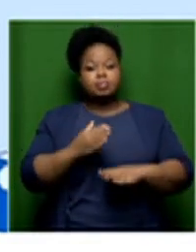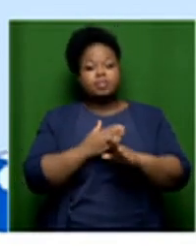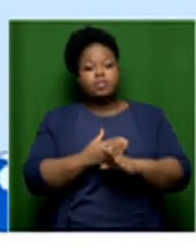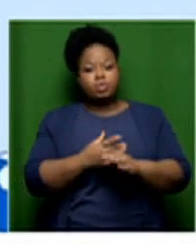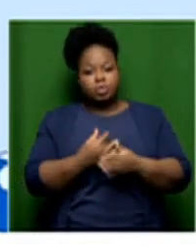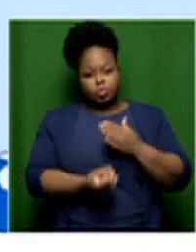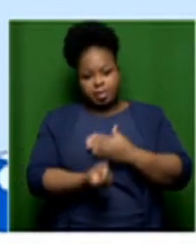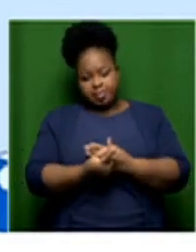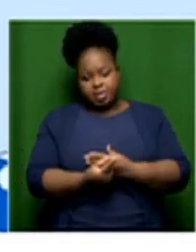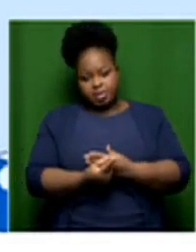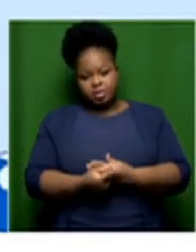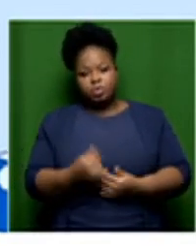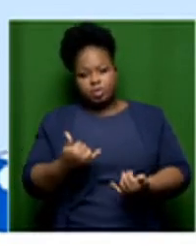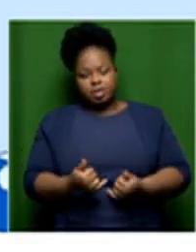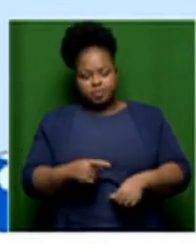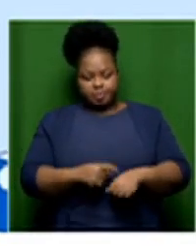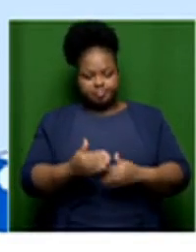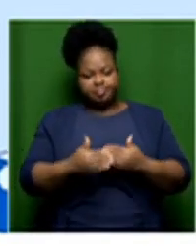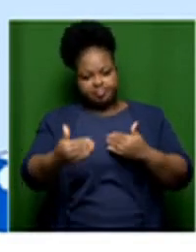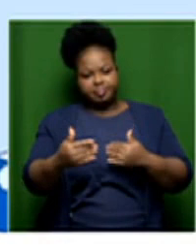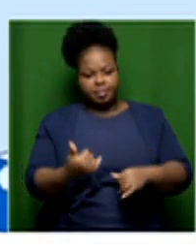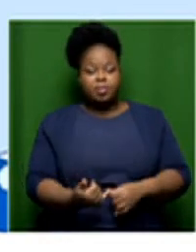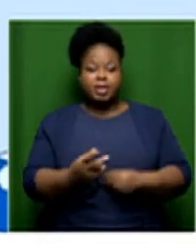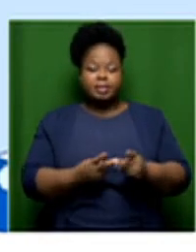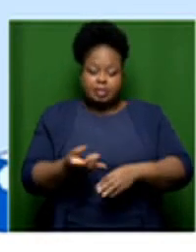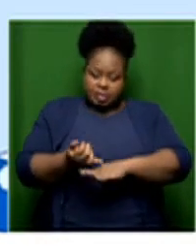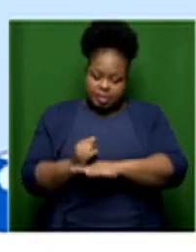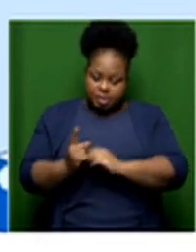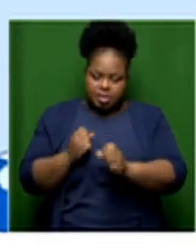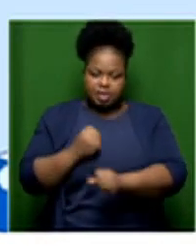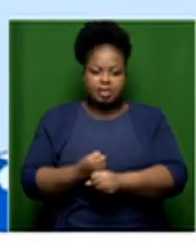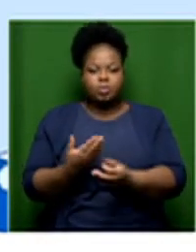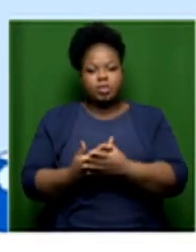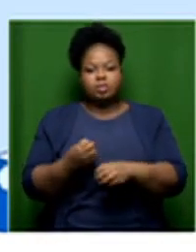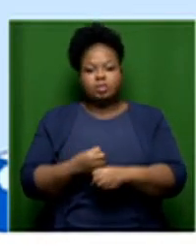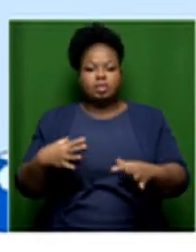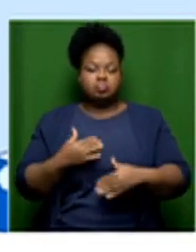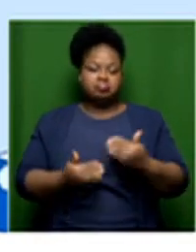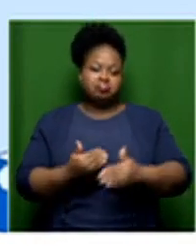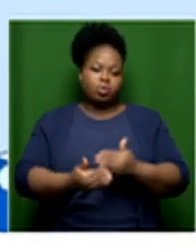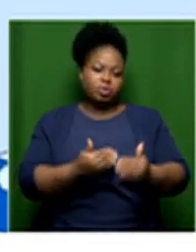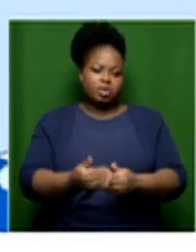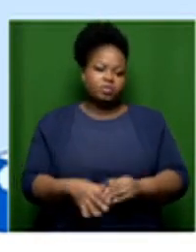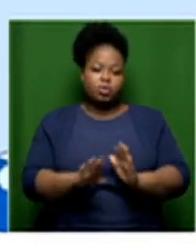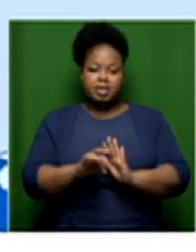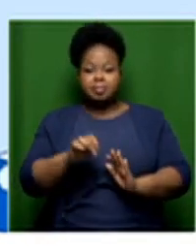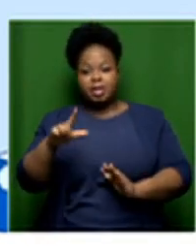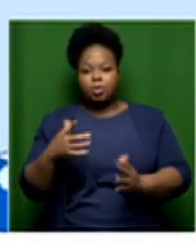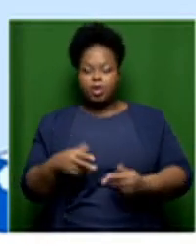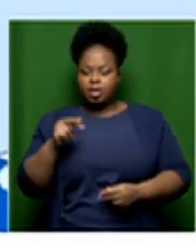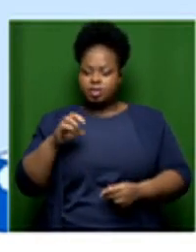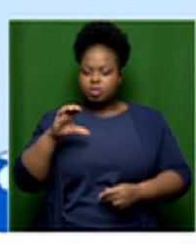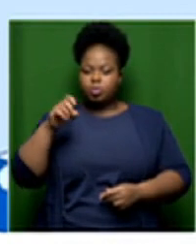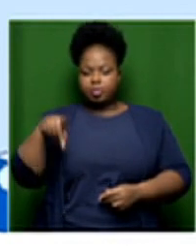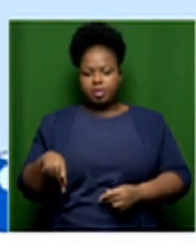this legislative season, and then early next year we'll commence the process of the bill in the NCOP